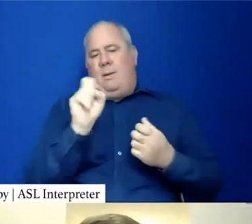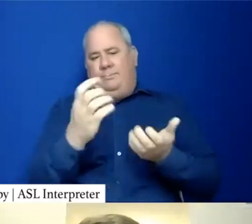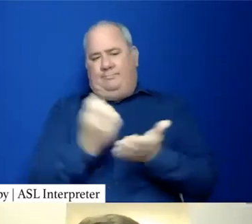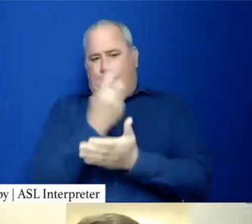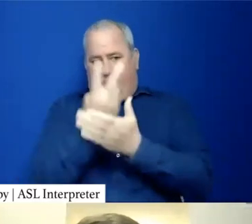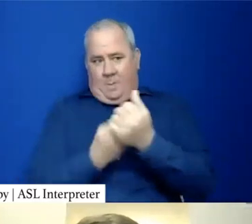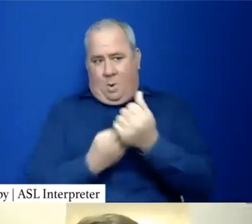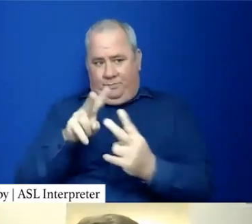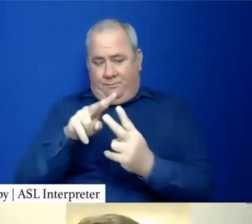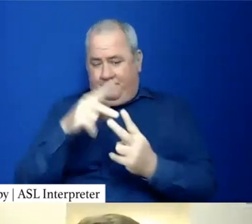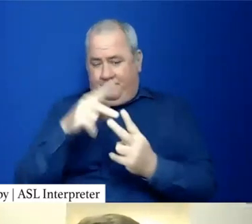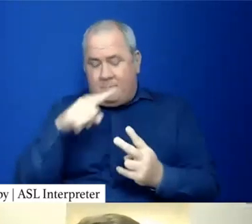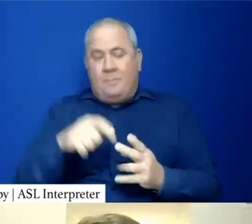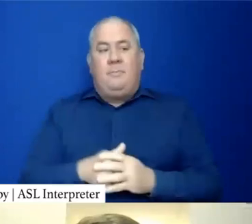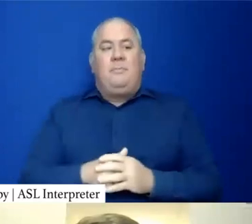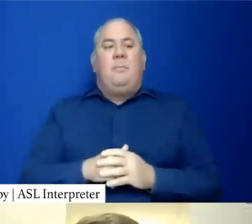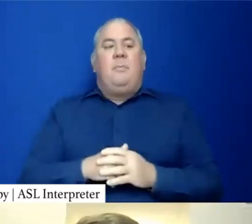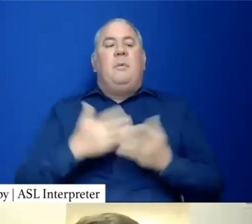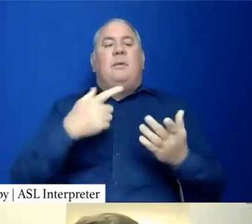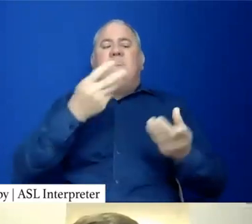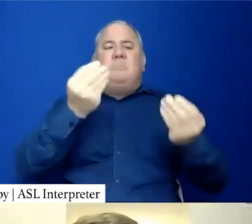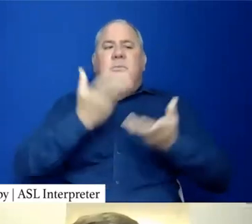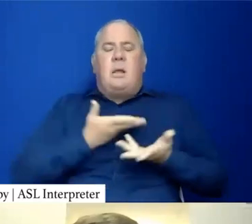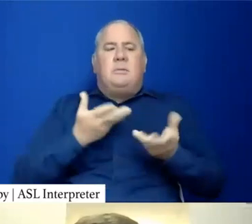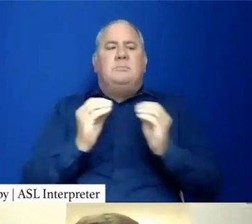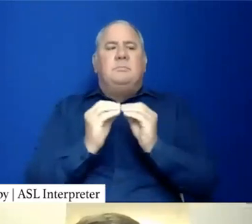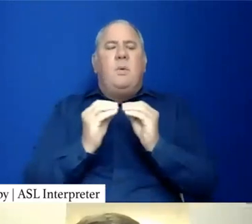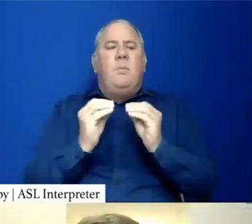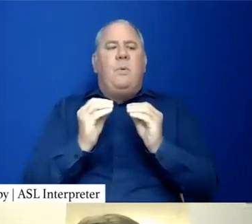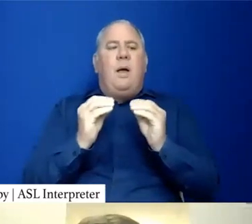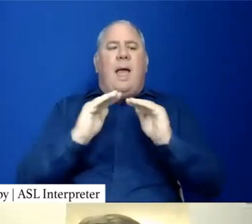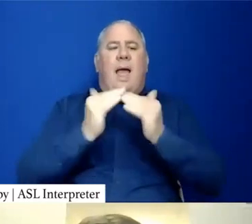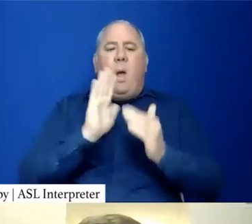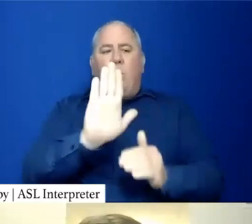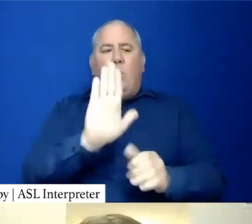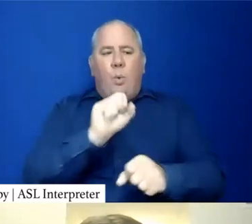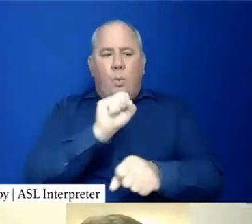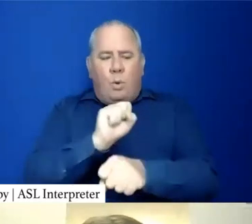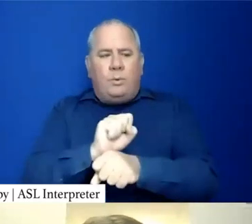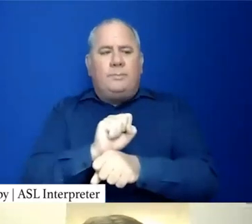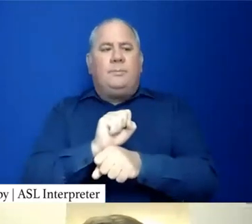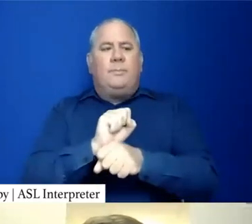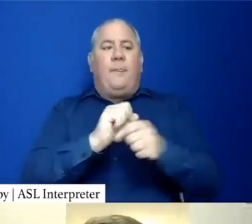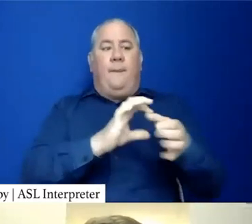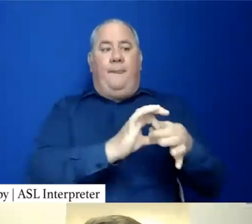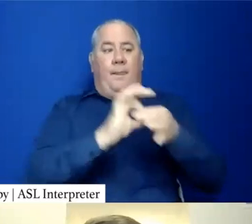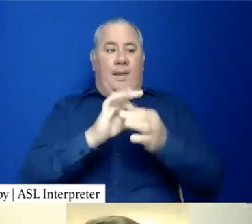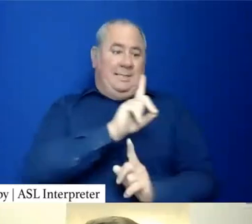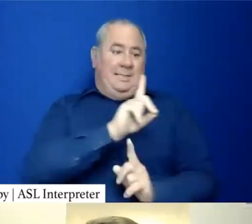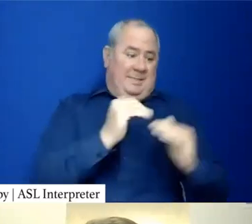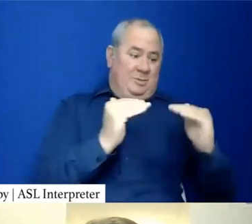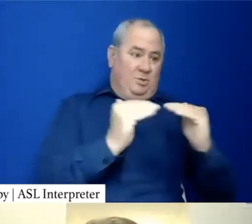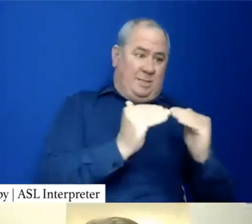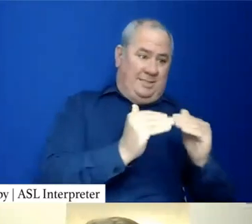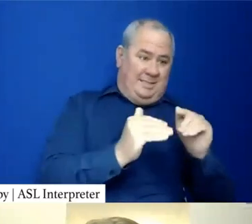us off by telling us a little bit about how your work bridges disability justice principles and movement